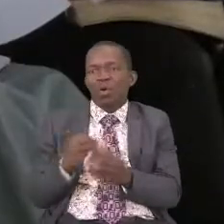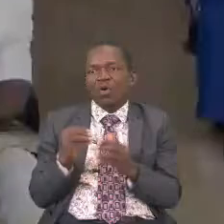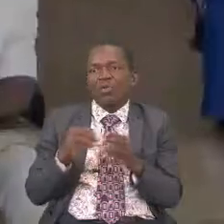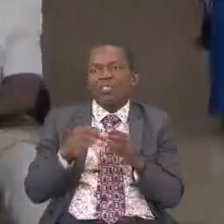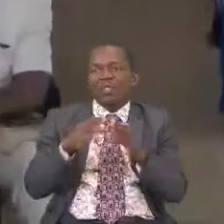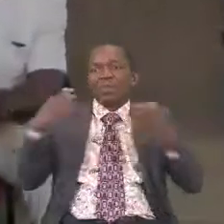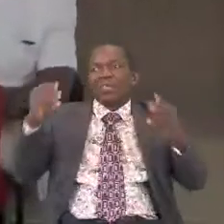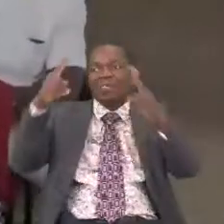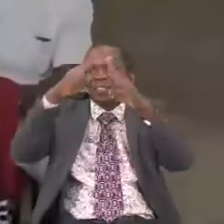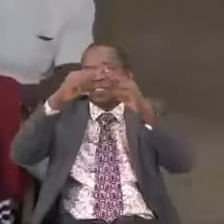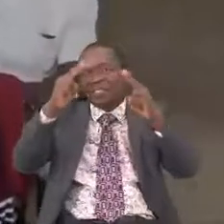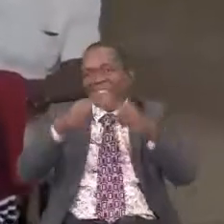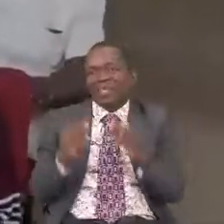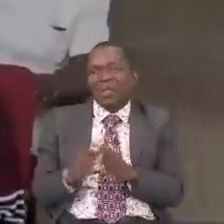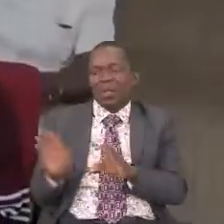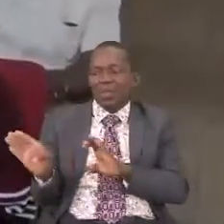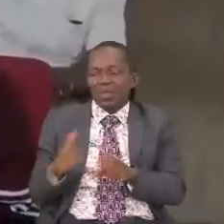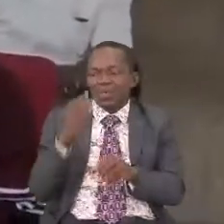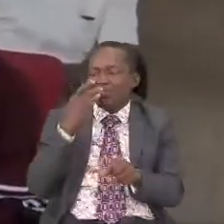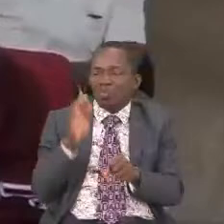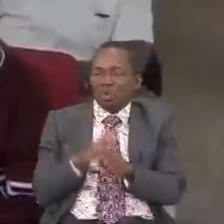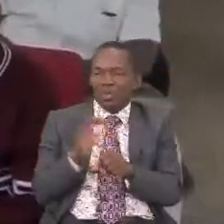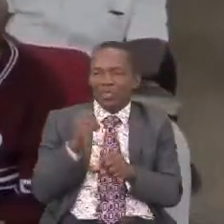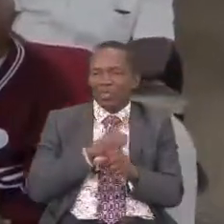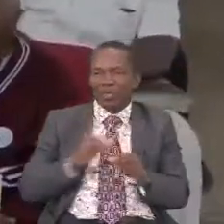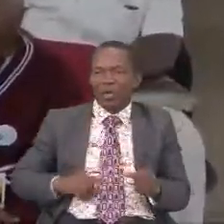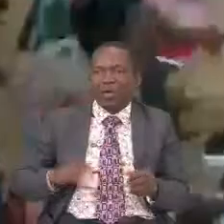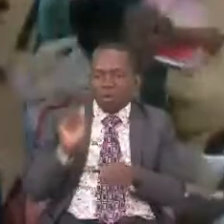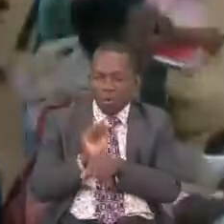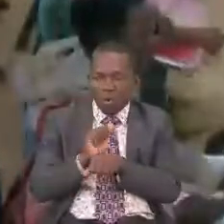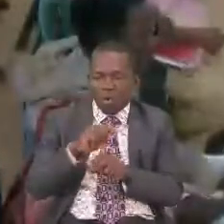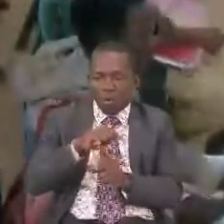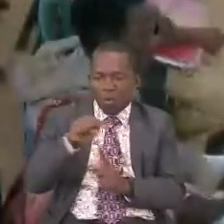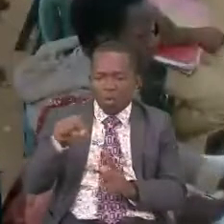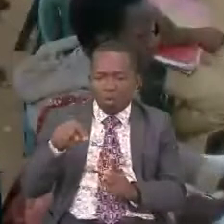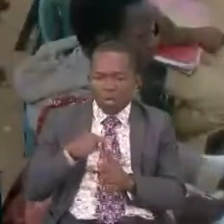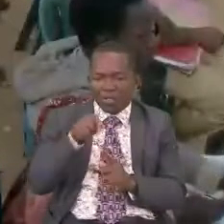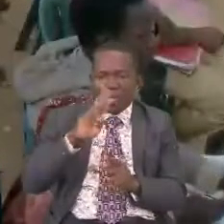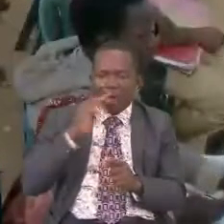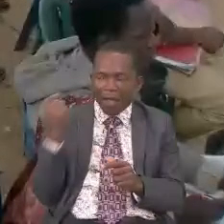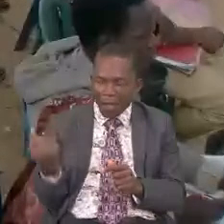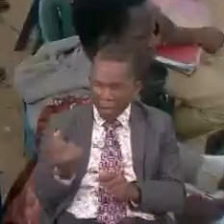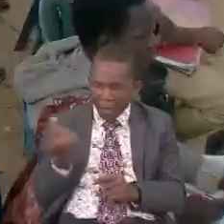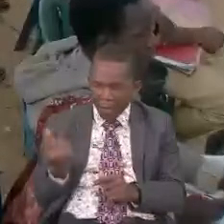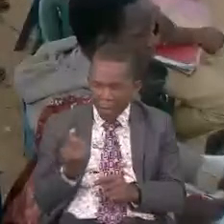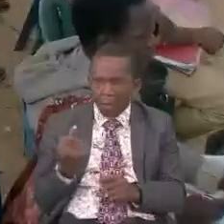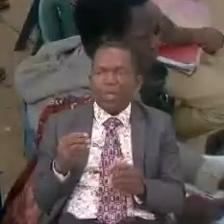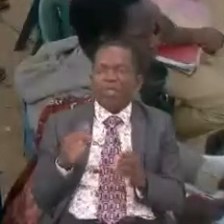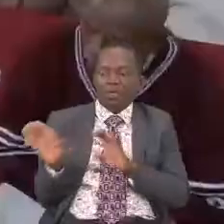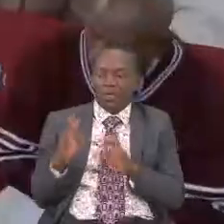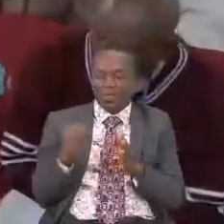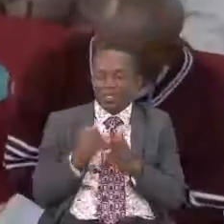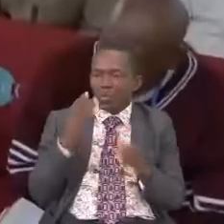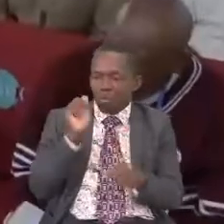town? Yeah. Does the promise of God work when you are alone? Yeah. Does the promise work when you are with other